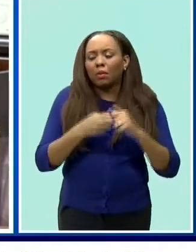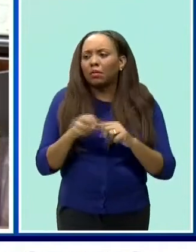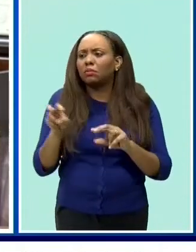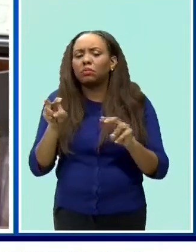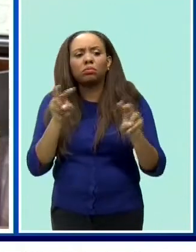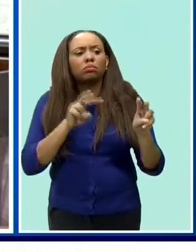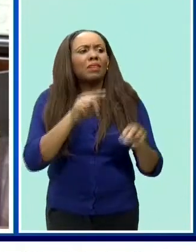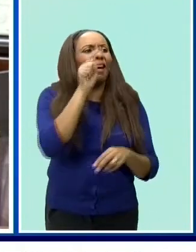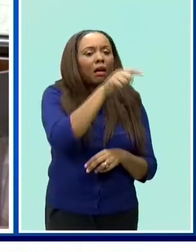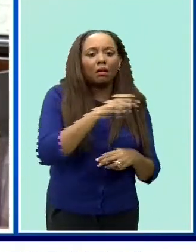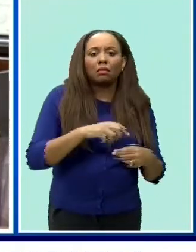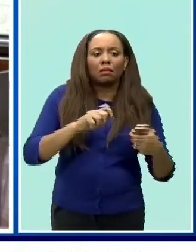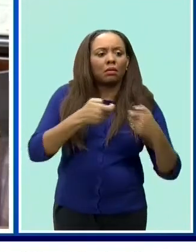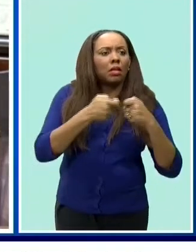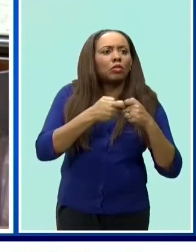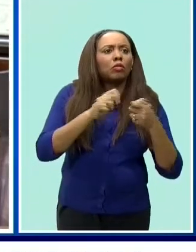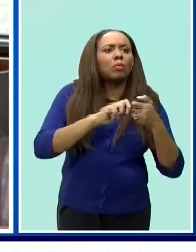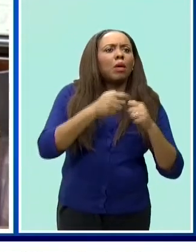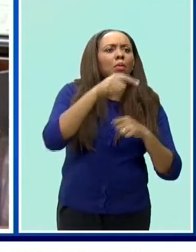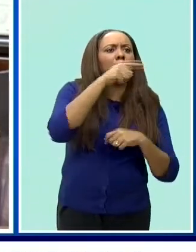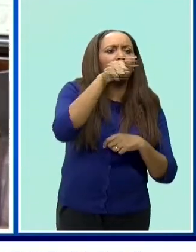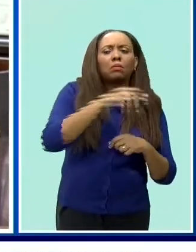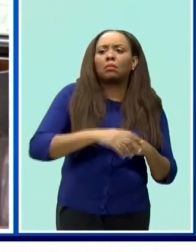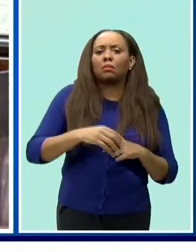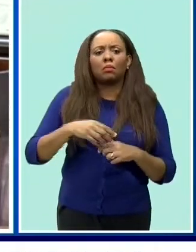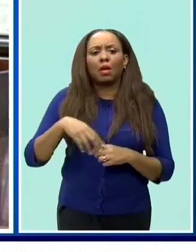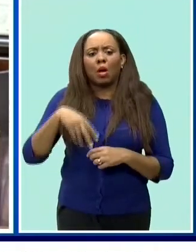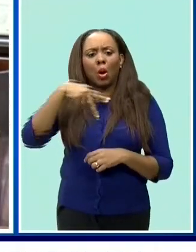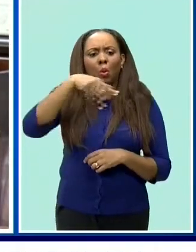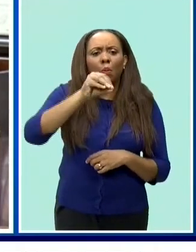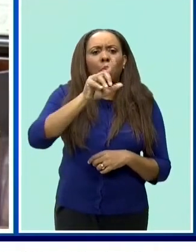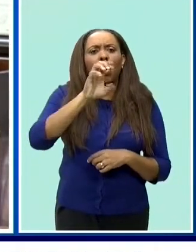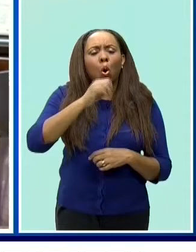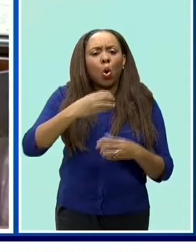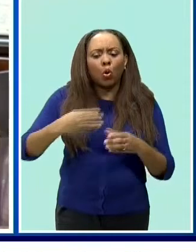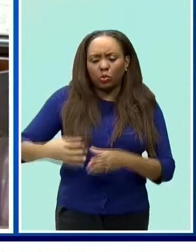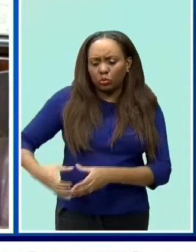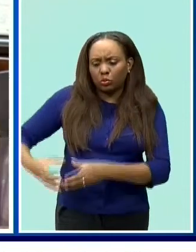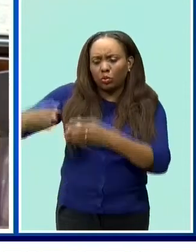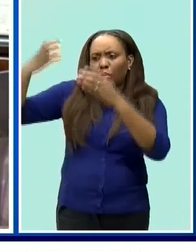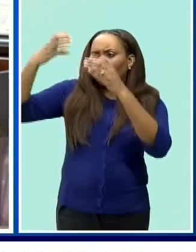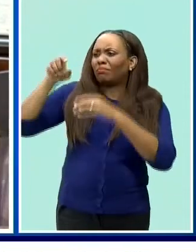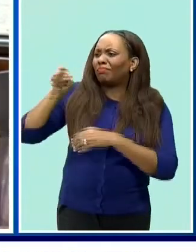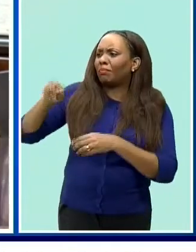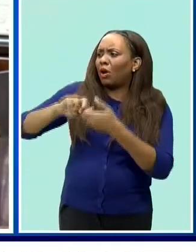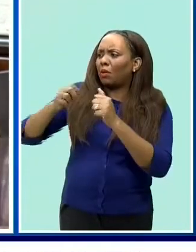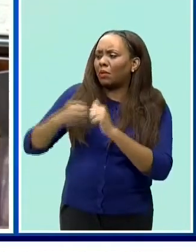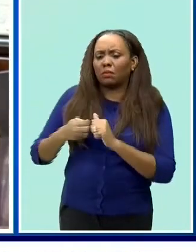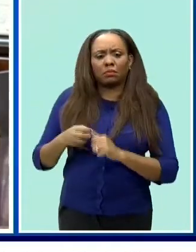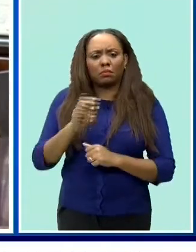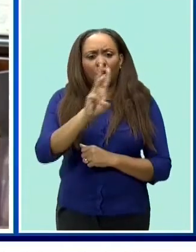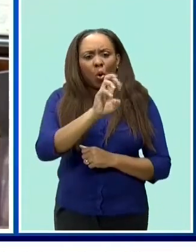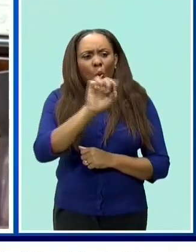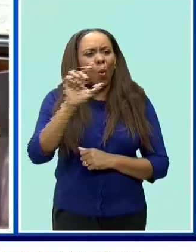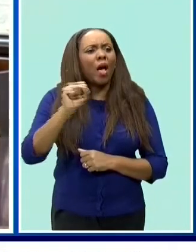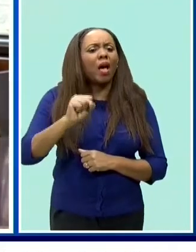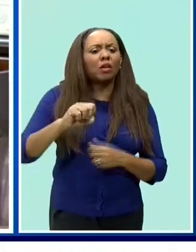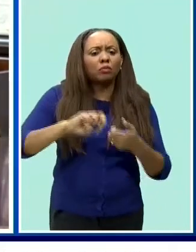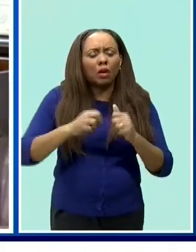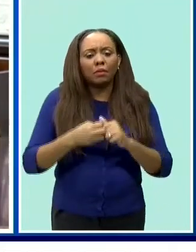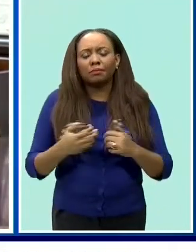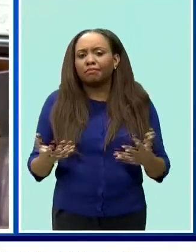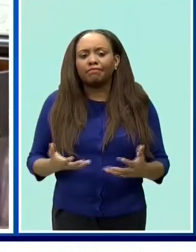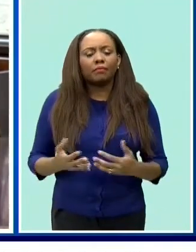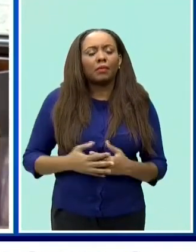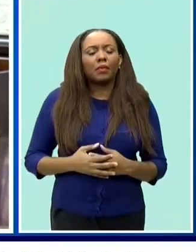recent months in relation to putting a program in place to deal with the issue of electrical upgrades. We have had some